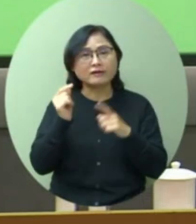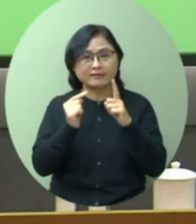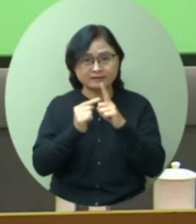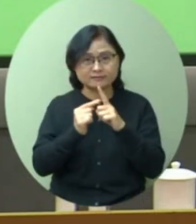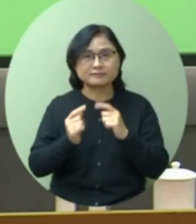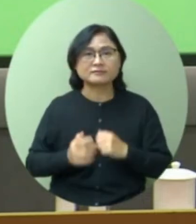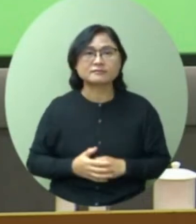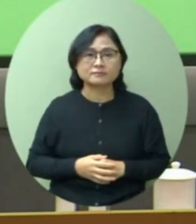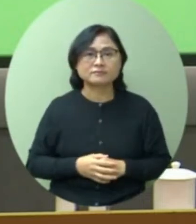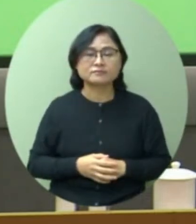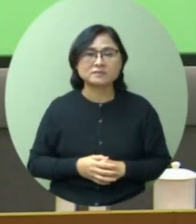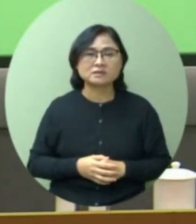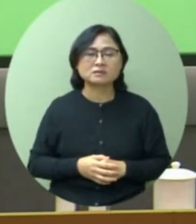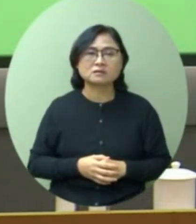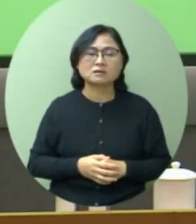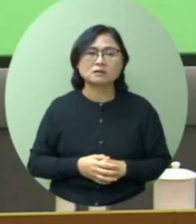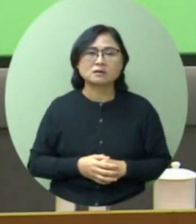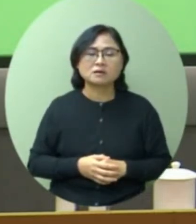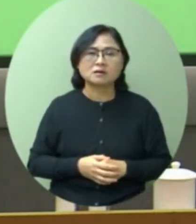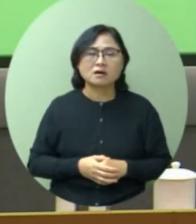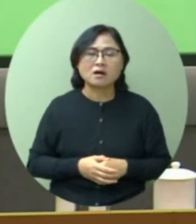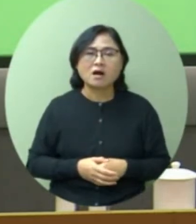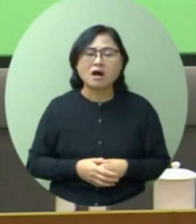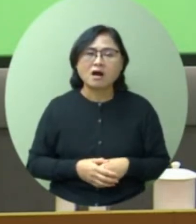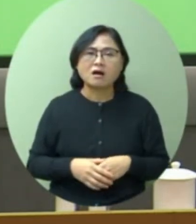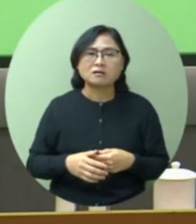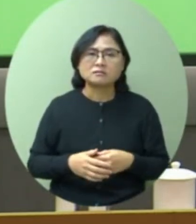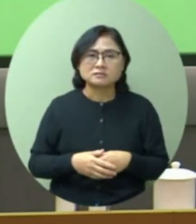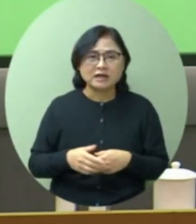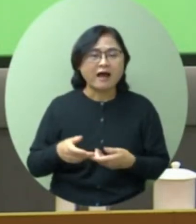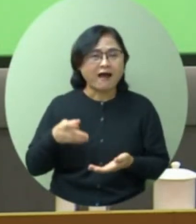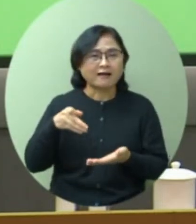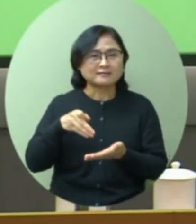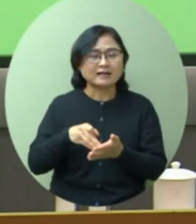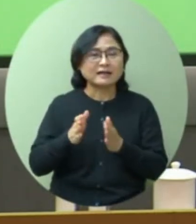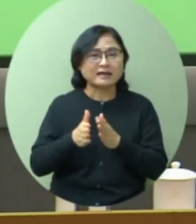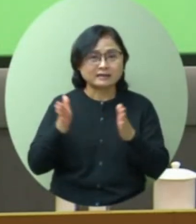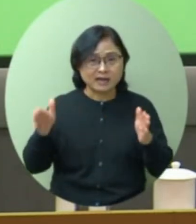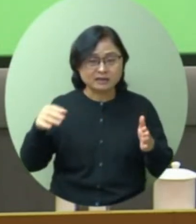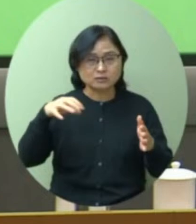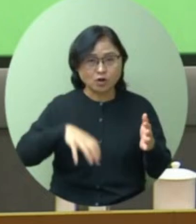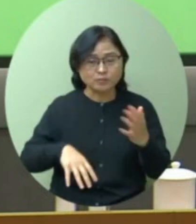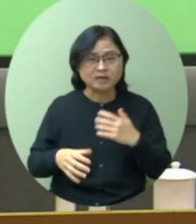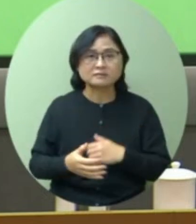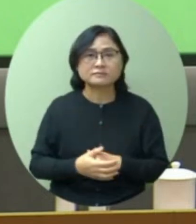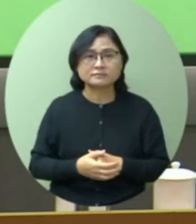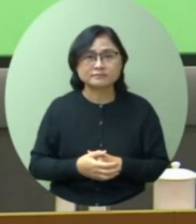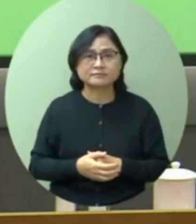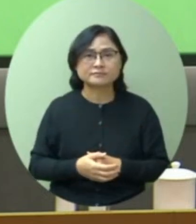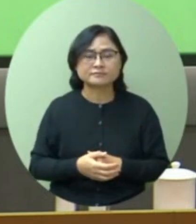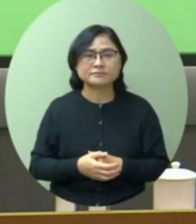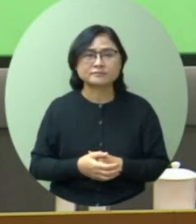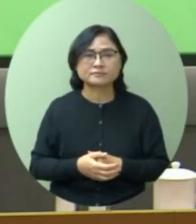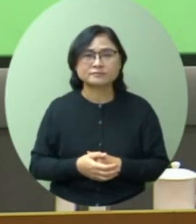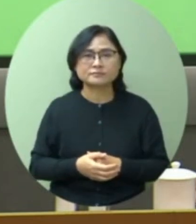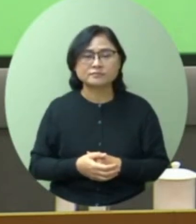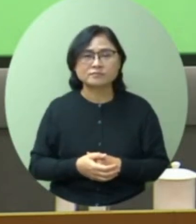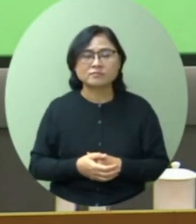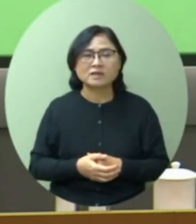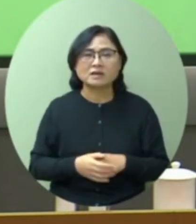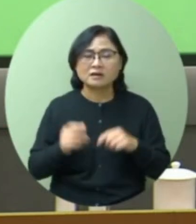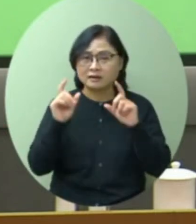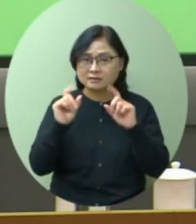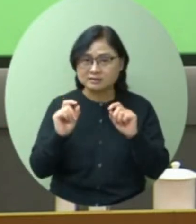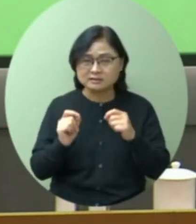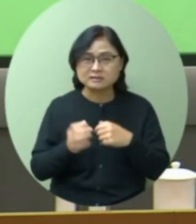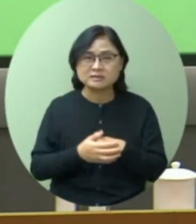registration period, you're talking about probably roughly 10,000 a month, right? If it is 12 months,